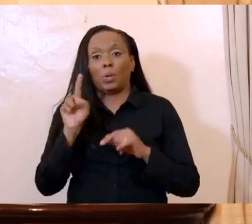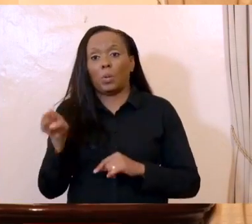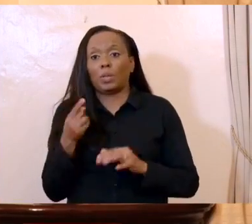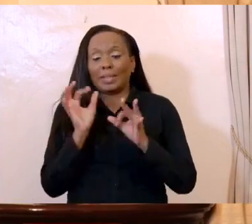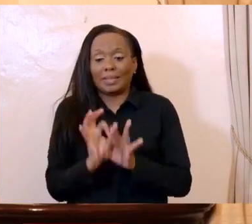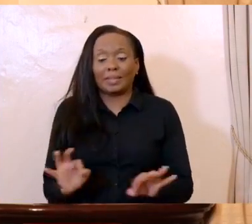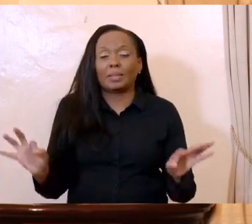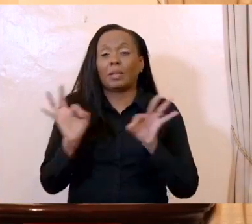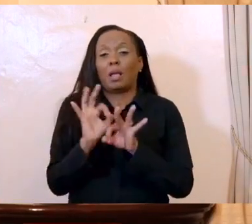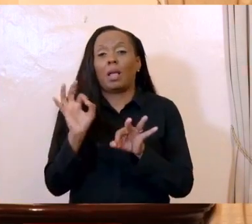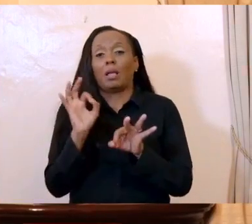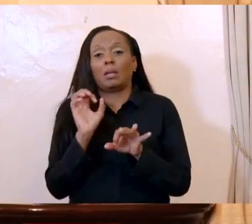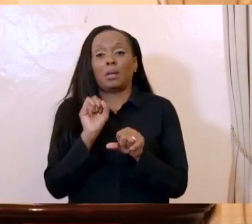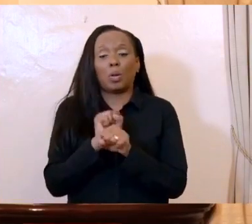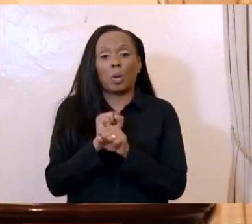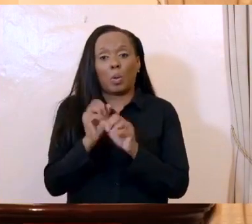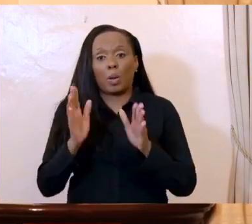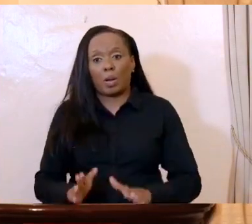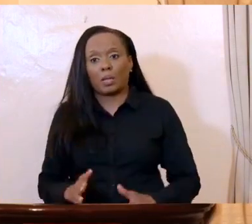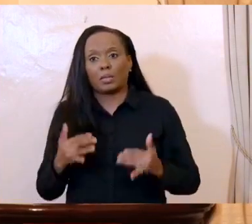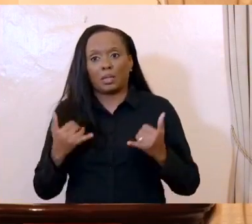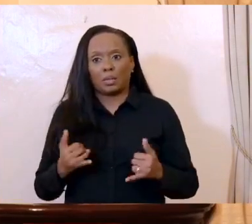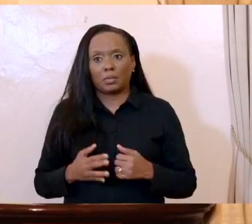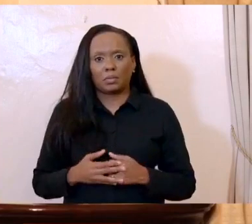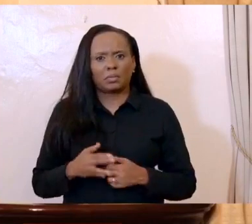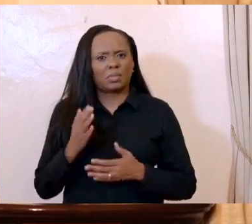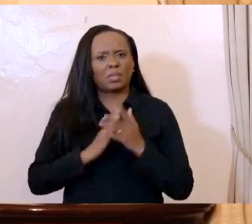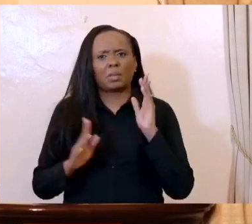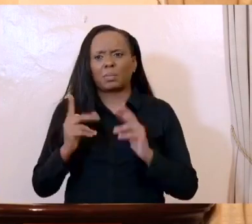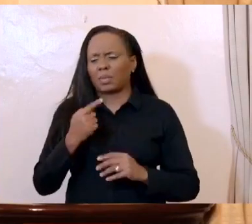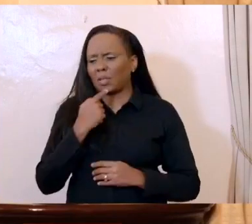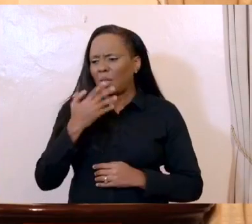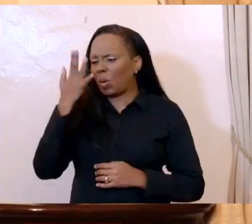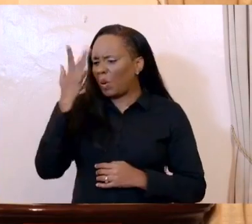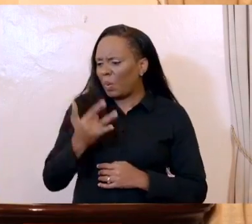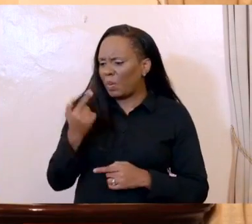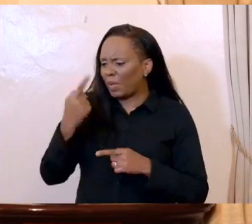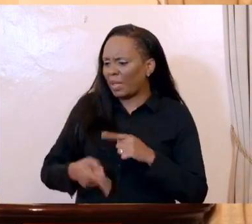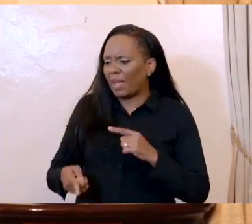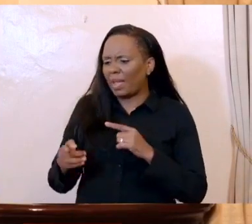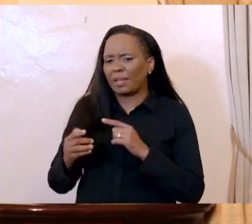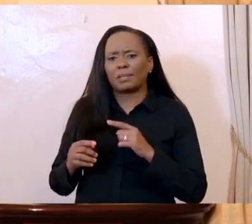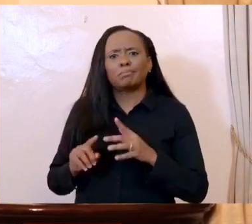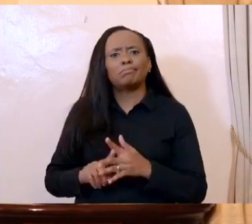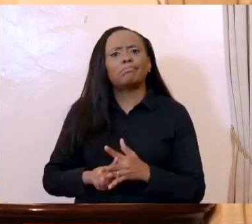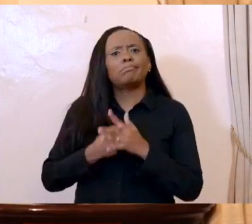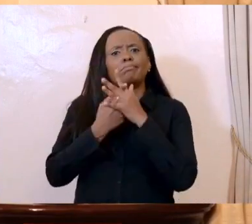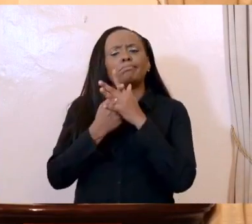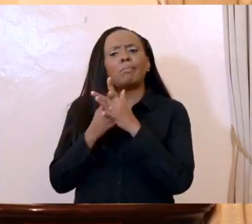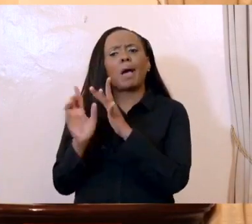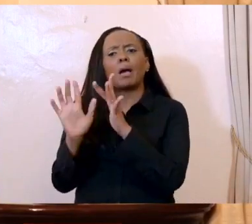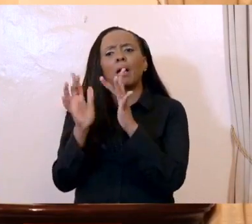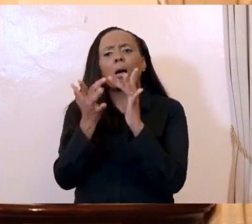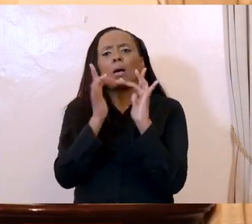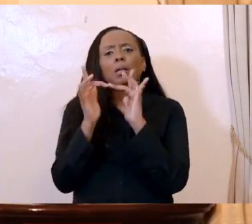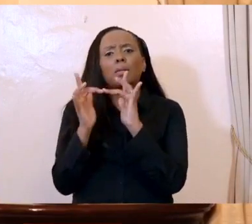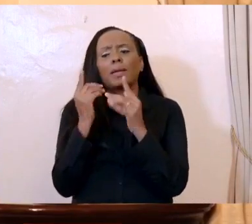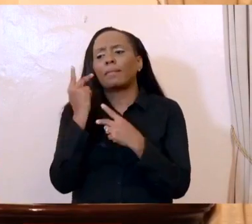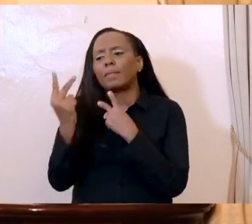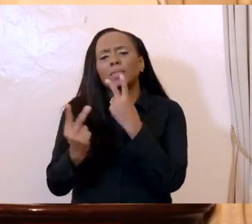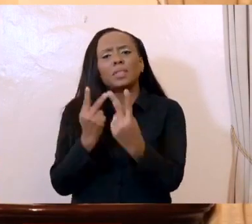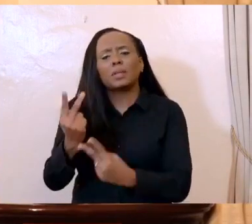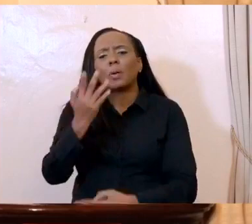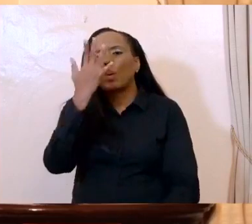prison. So when people ask, why is it that we can resume the virtual visits? Why is it we can do a number of the other things